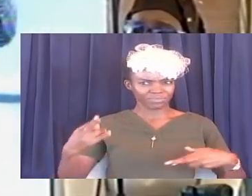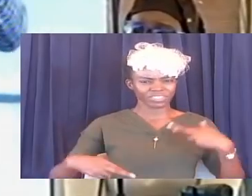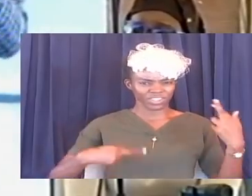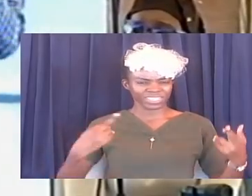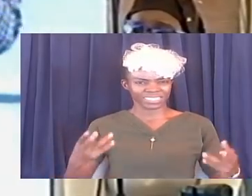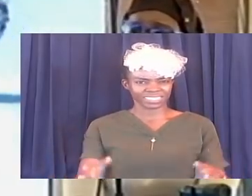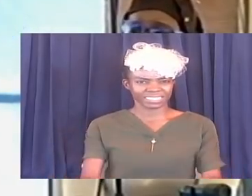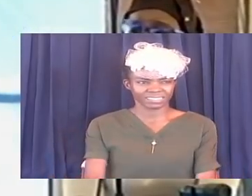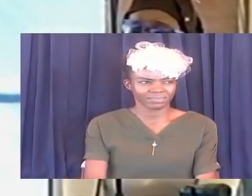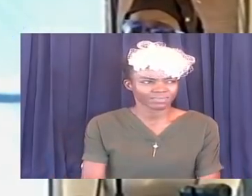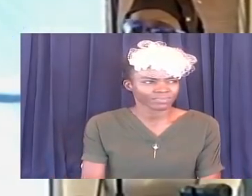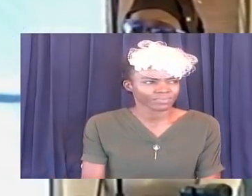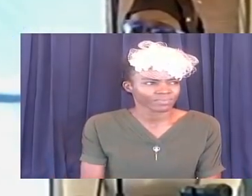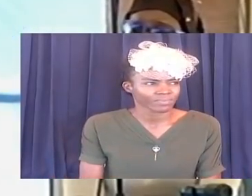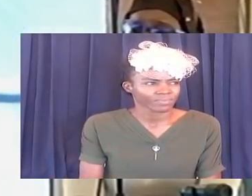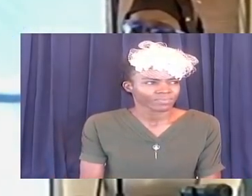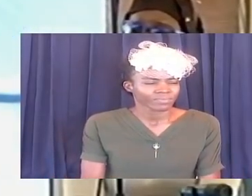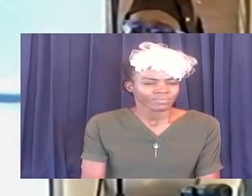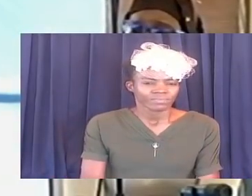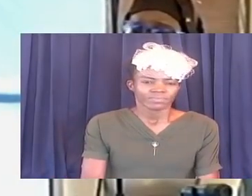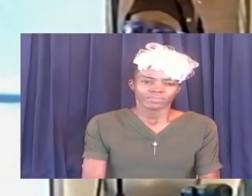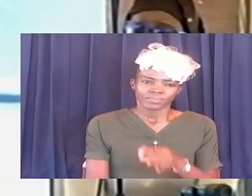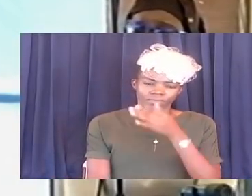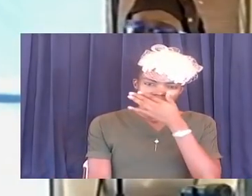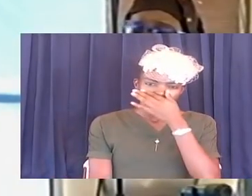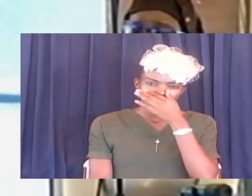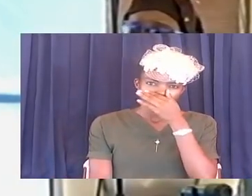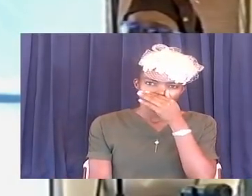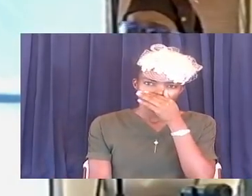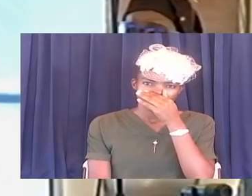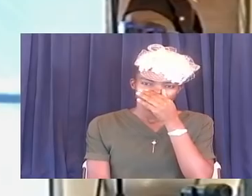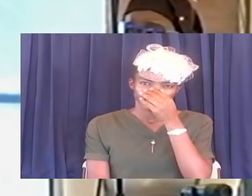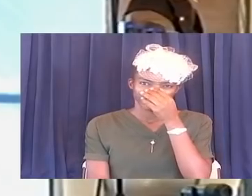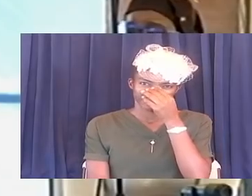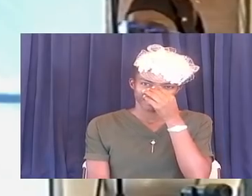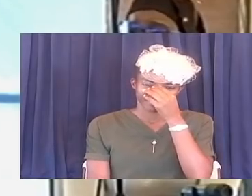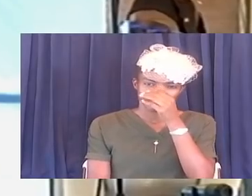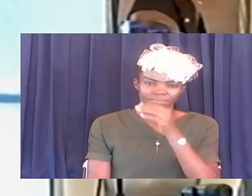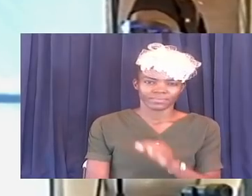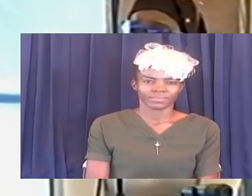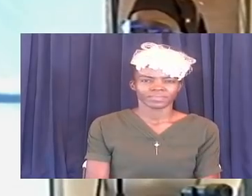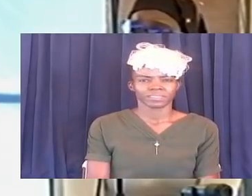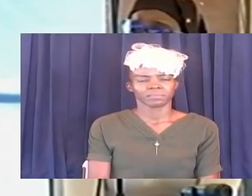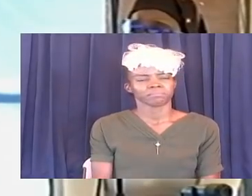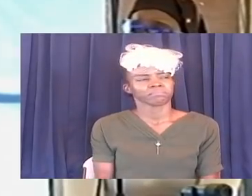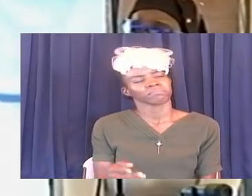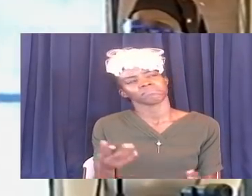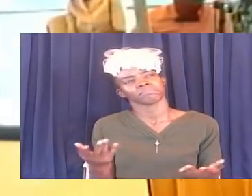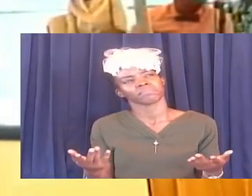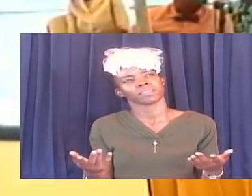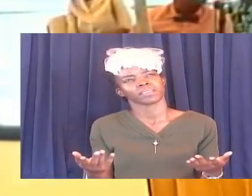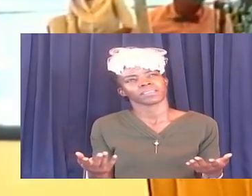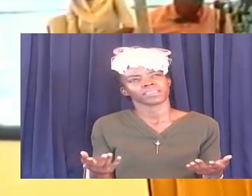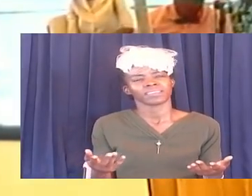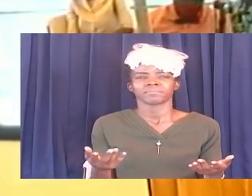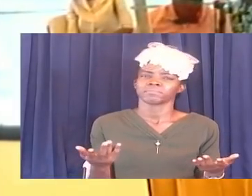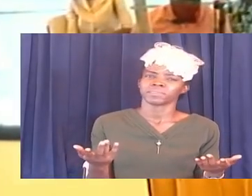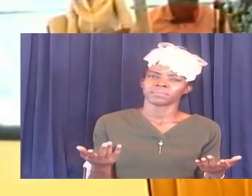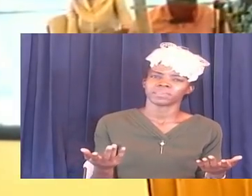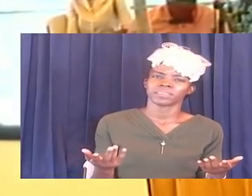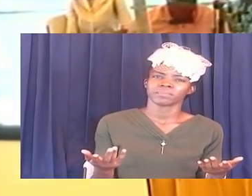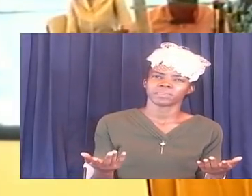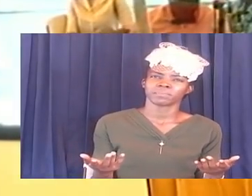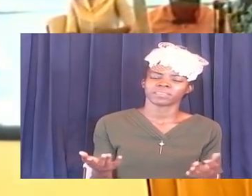people. Remember, maybe there was a time when you search your whole house for your kind. I don't know